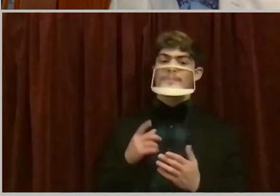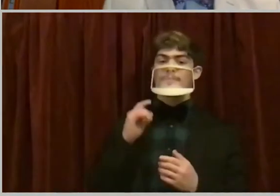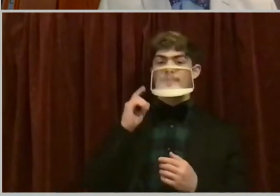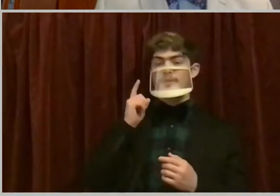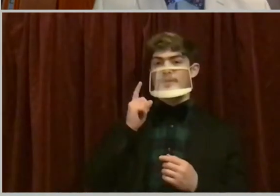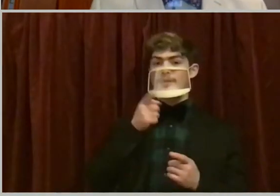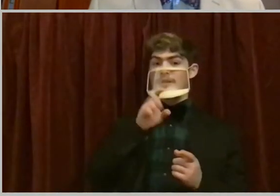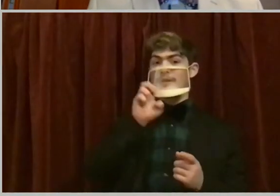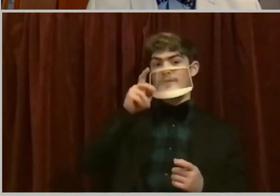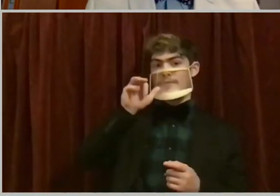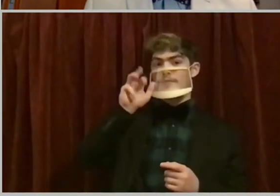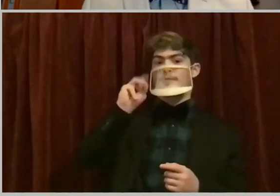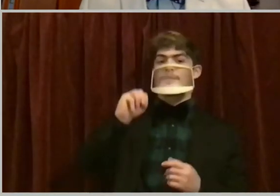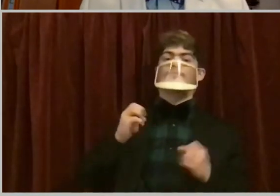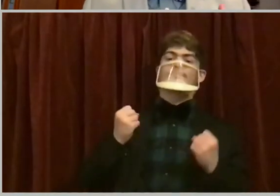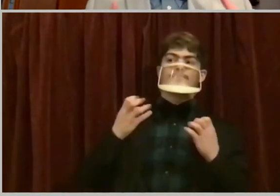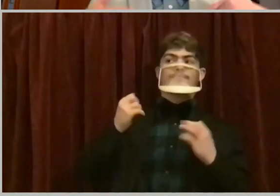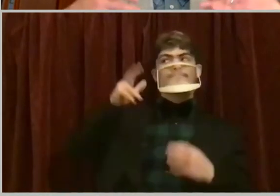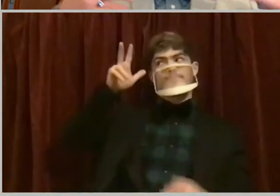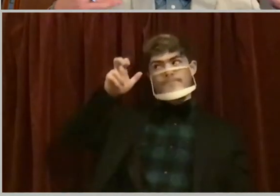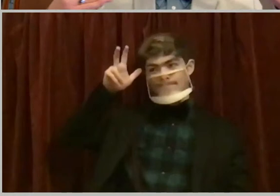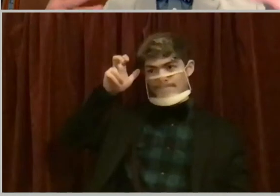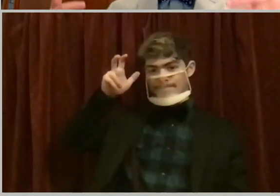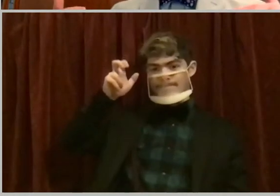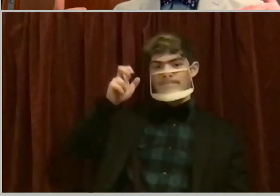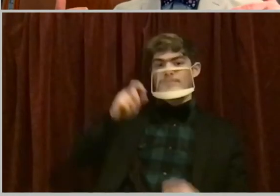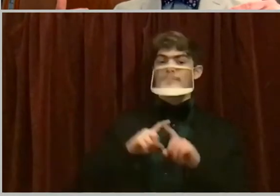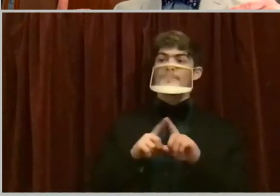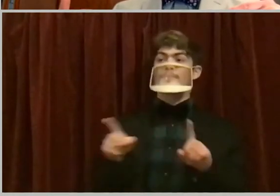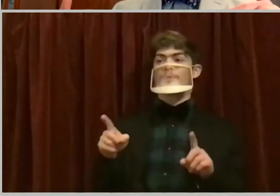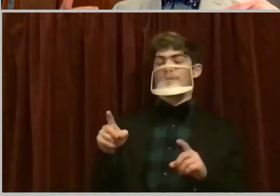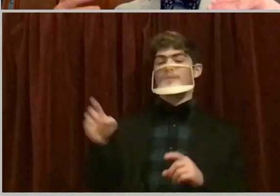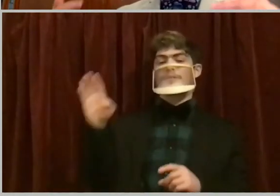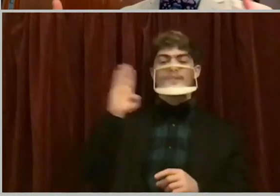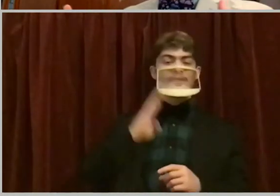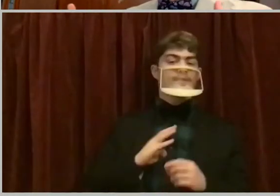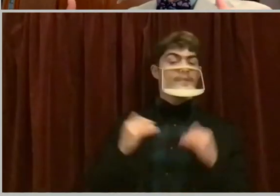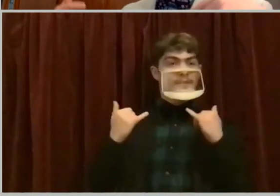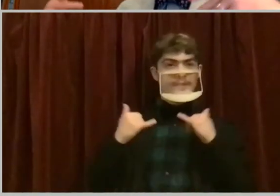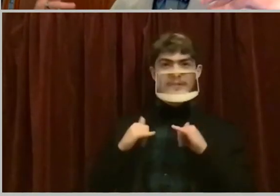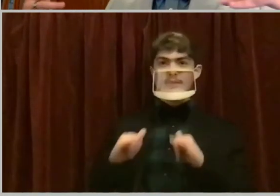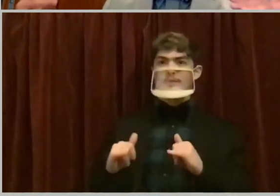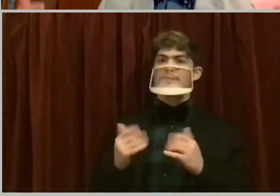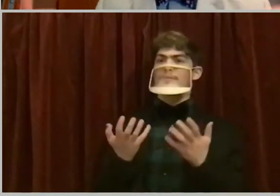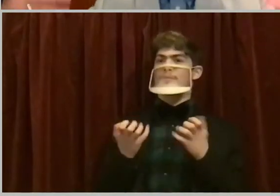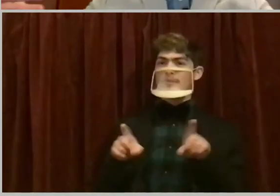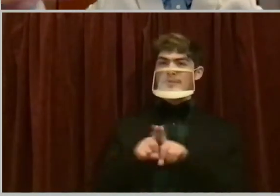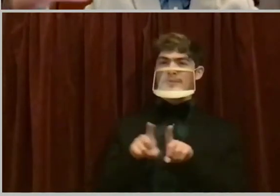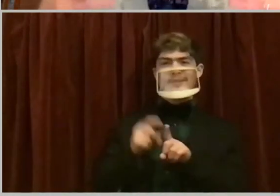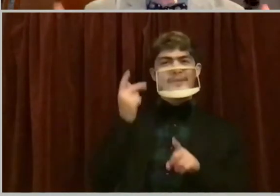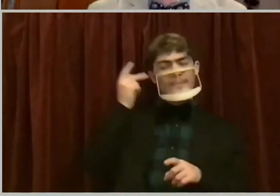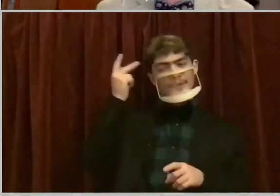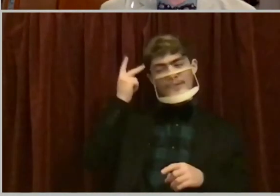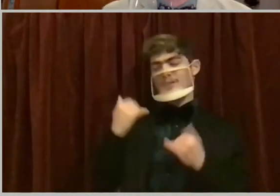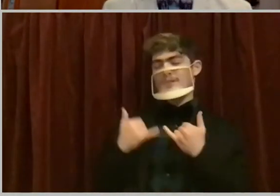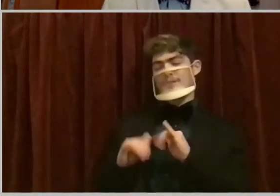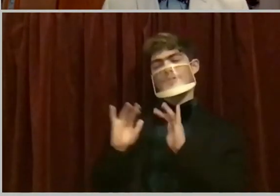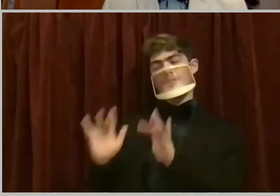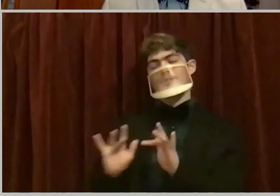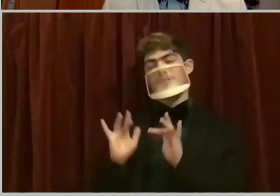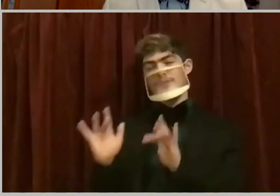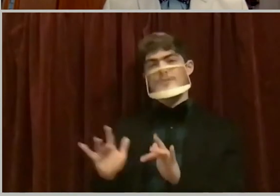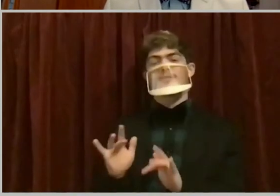isn't it awesome that God uses these depictions, these images of his great compassion, to reassure